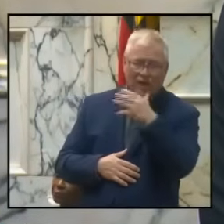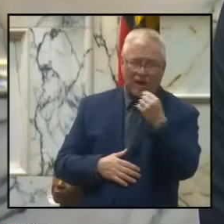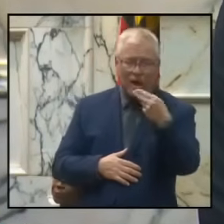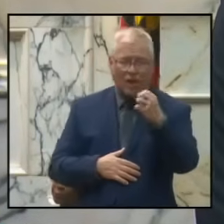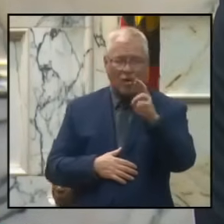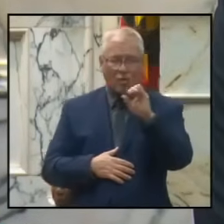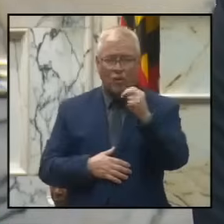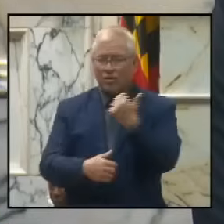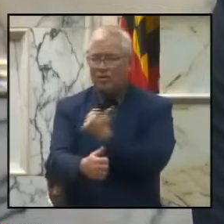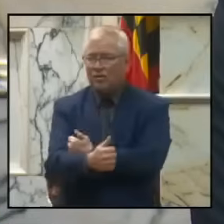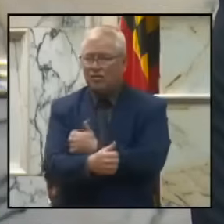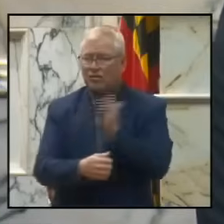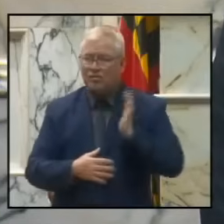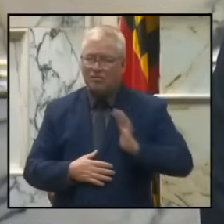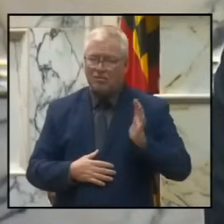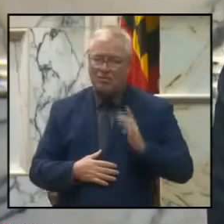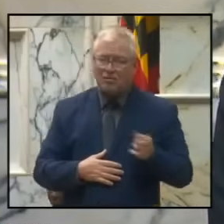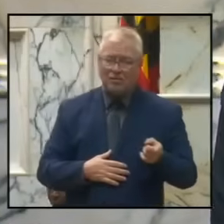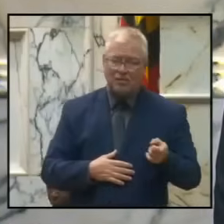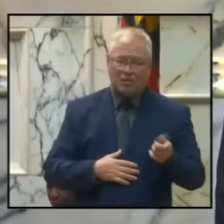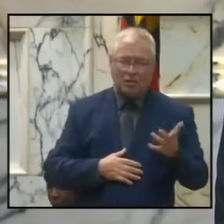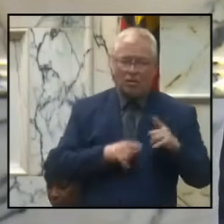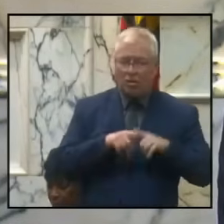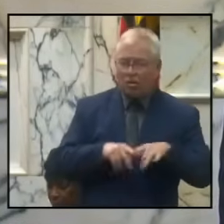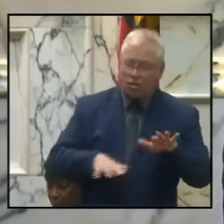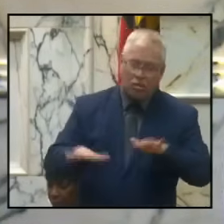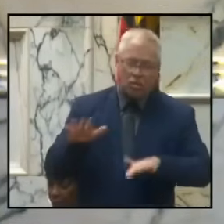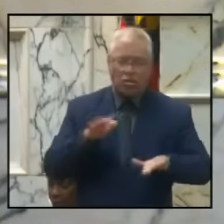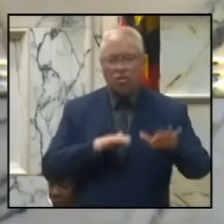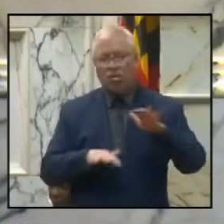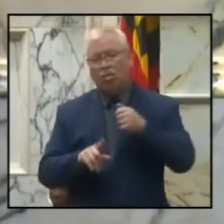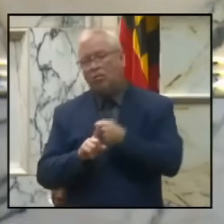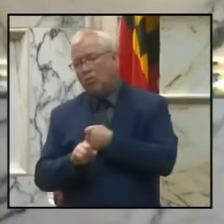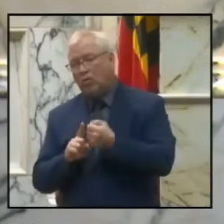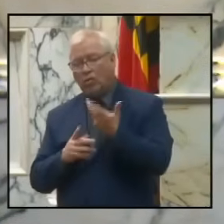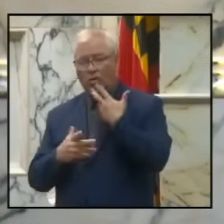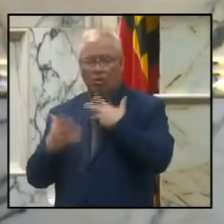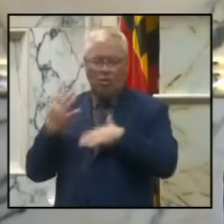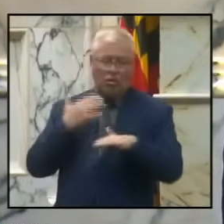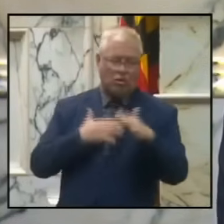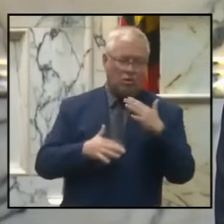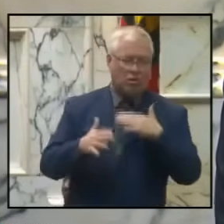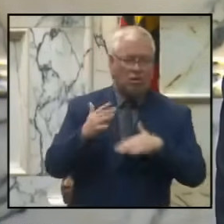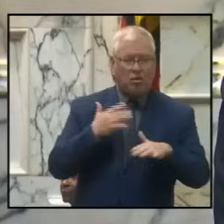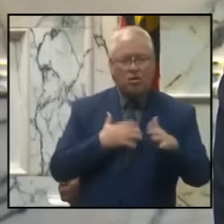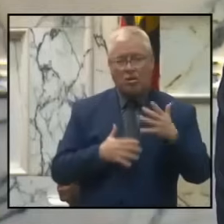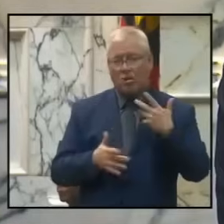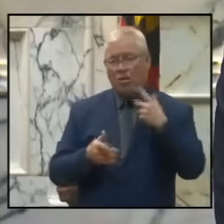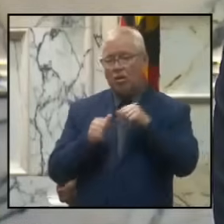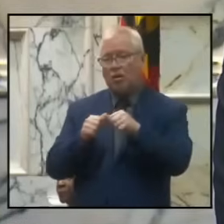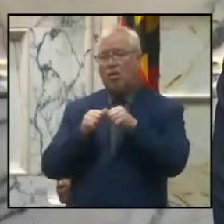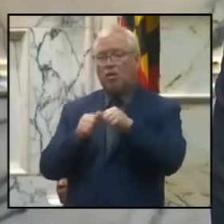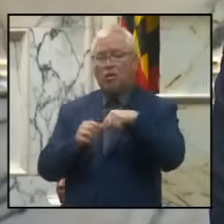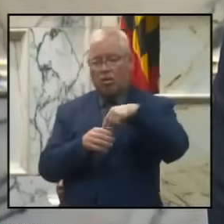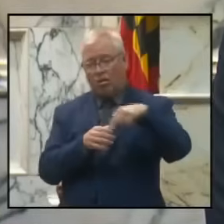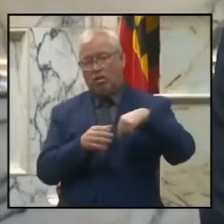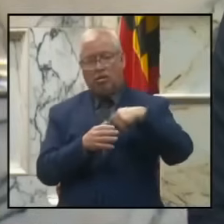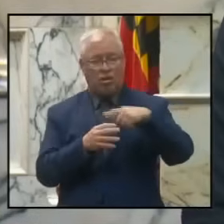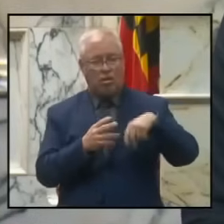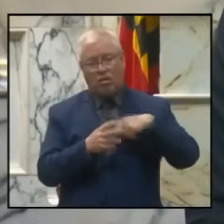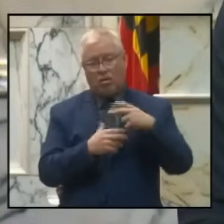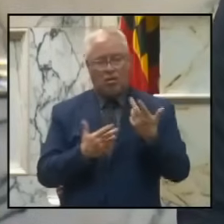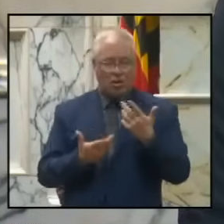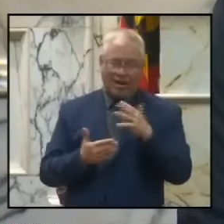His dependence on substance abuse was so overpowering that he continued to use even after he was